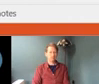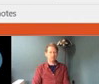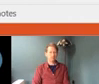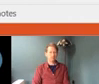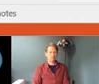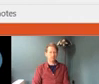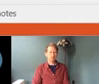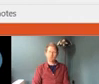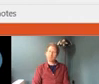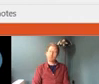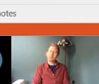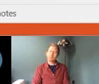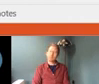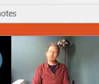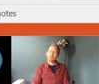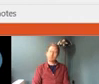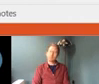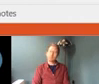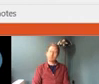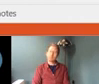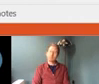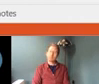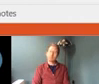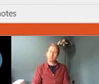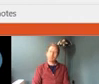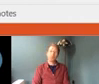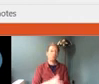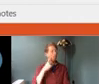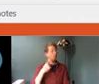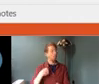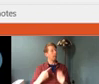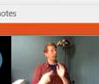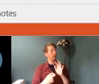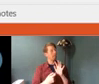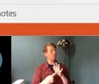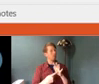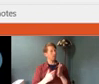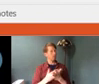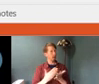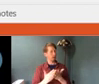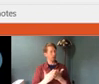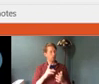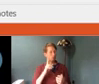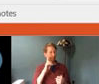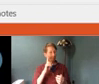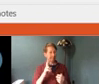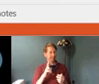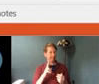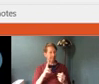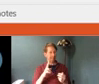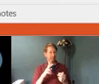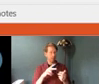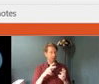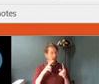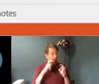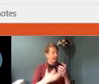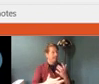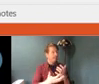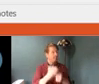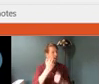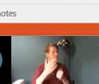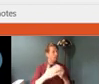Okay, another aspect that is really important. It's all great that we are finding new alleles and expanding